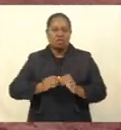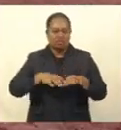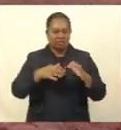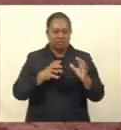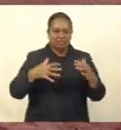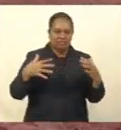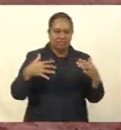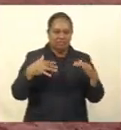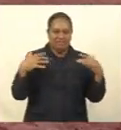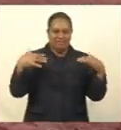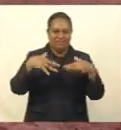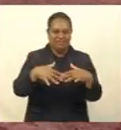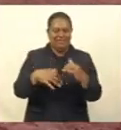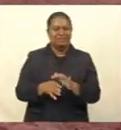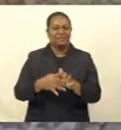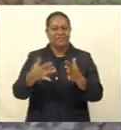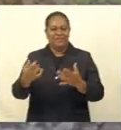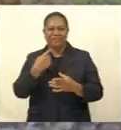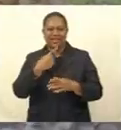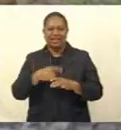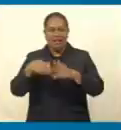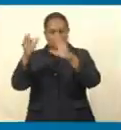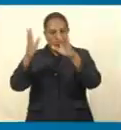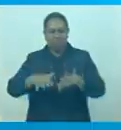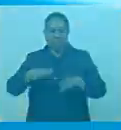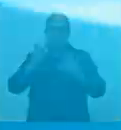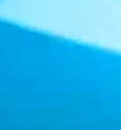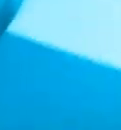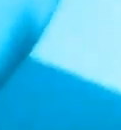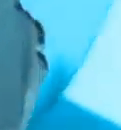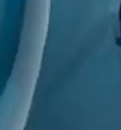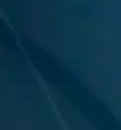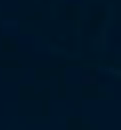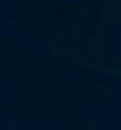And rain hinders work on Korosomo slip.